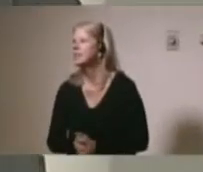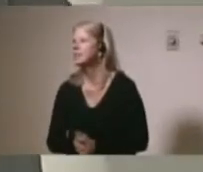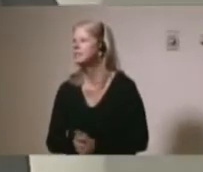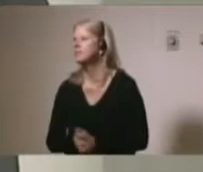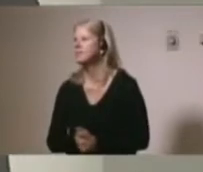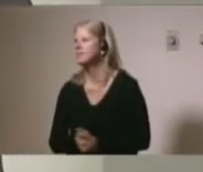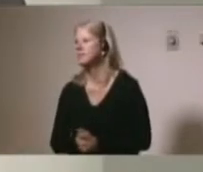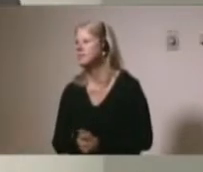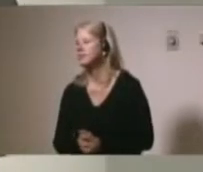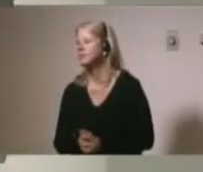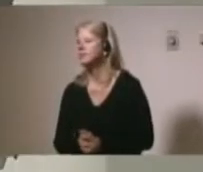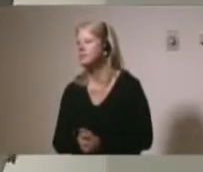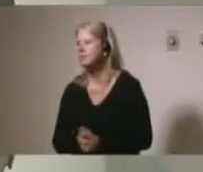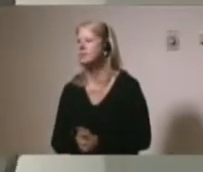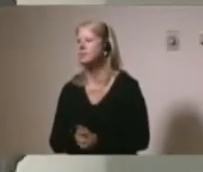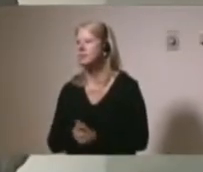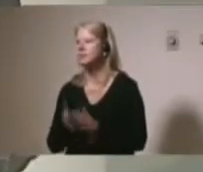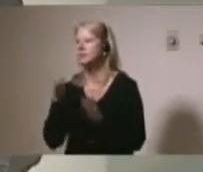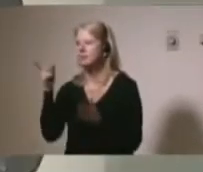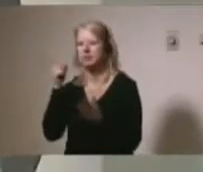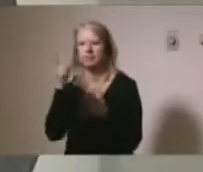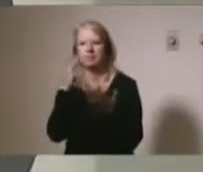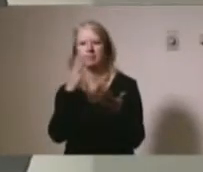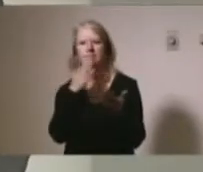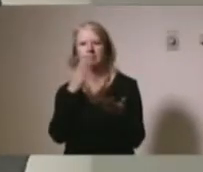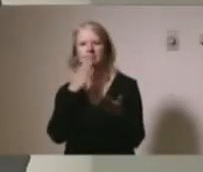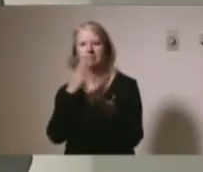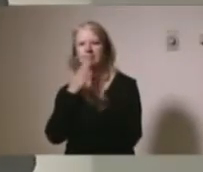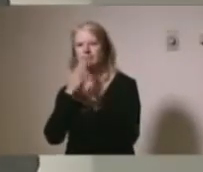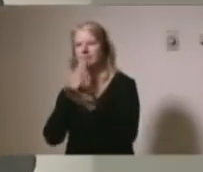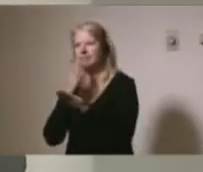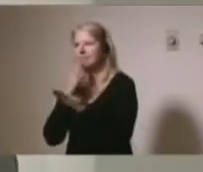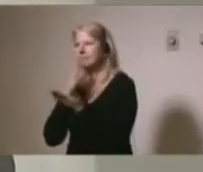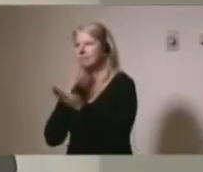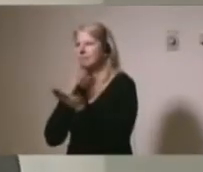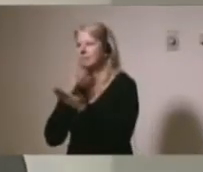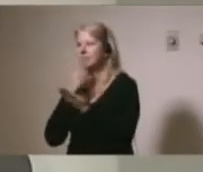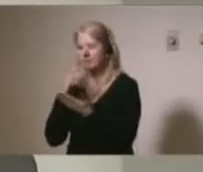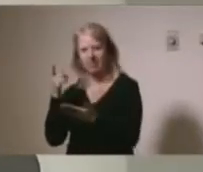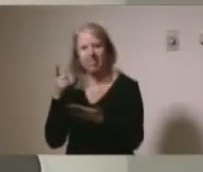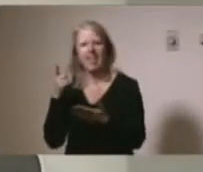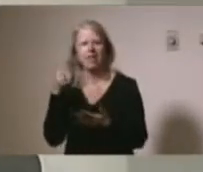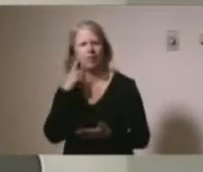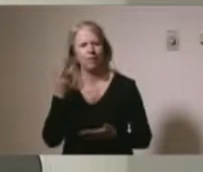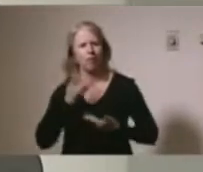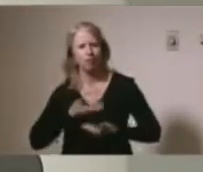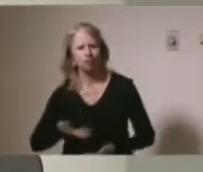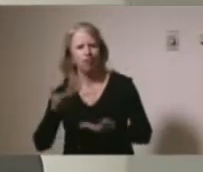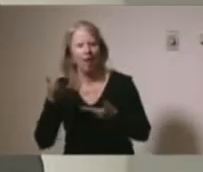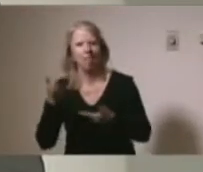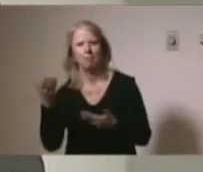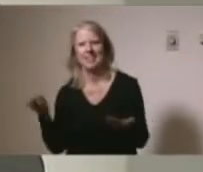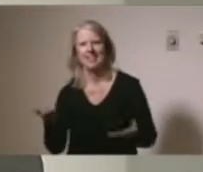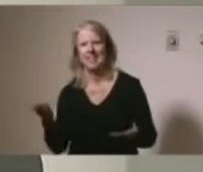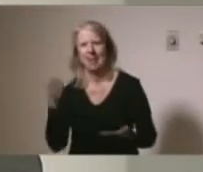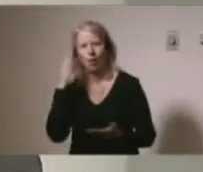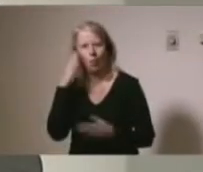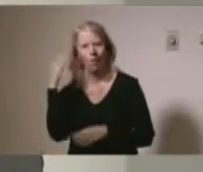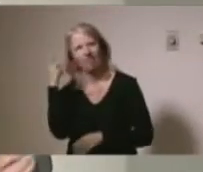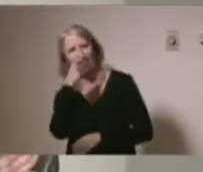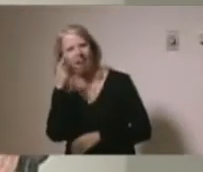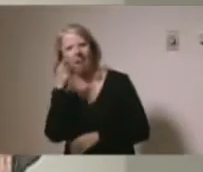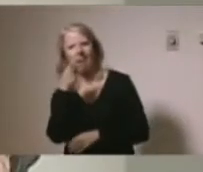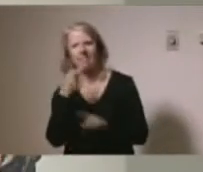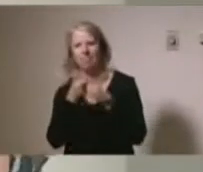Well, thank you, Denny, and thank you for yourself and also your team for making us feel so welcome while we're so far away